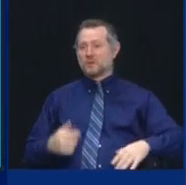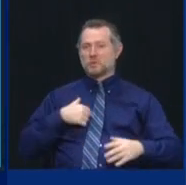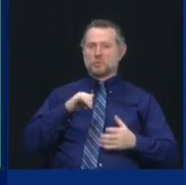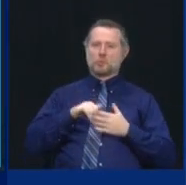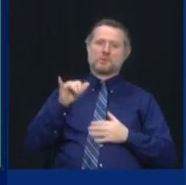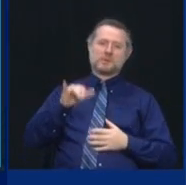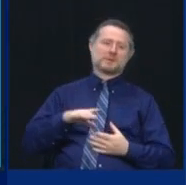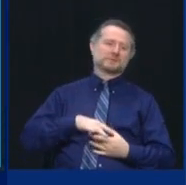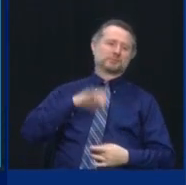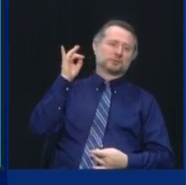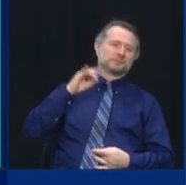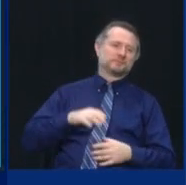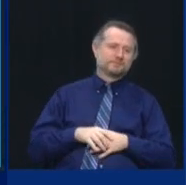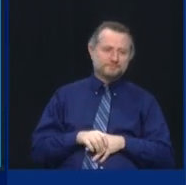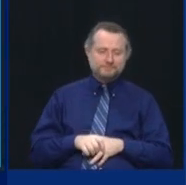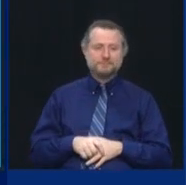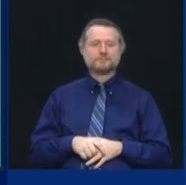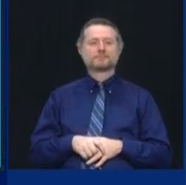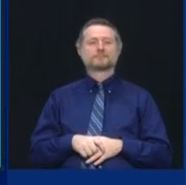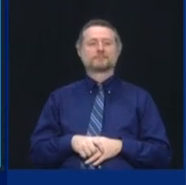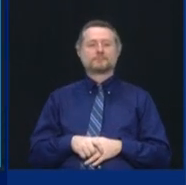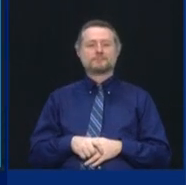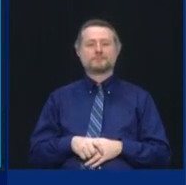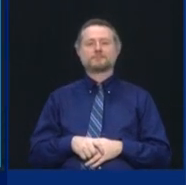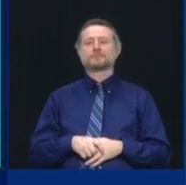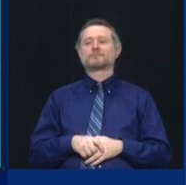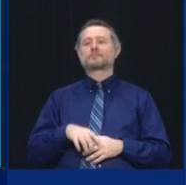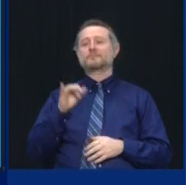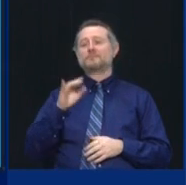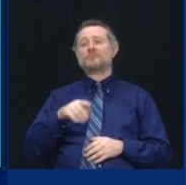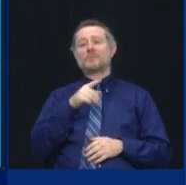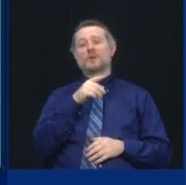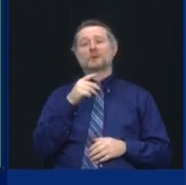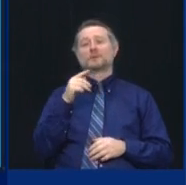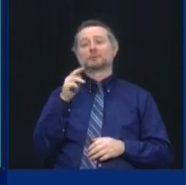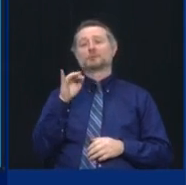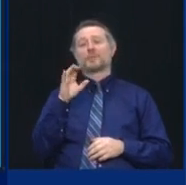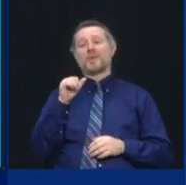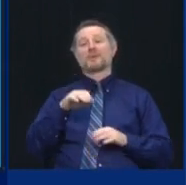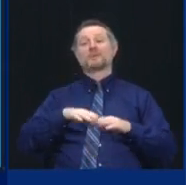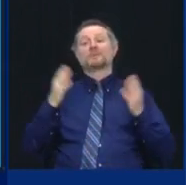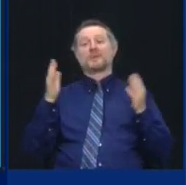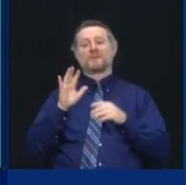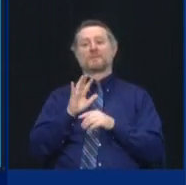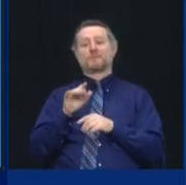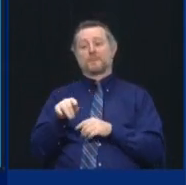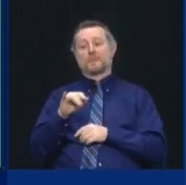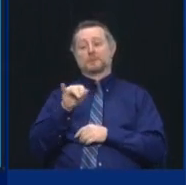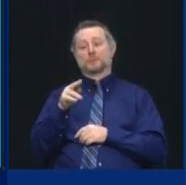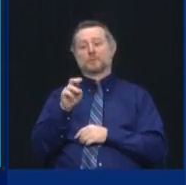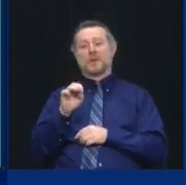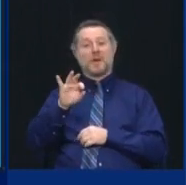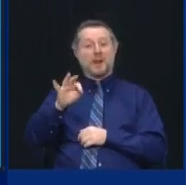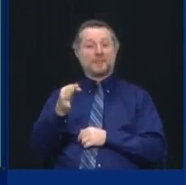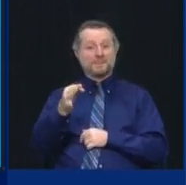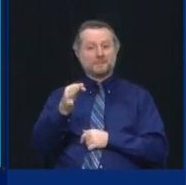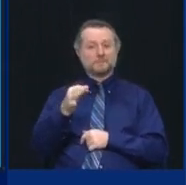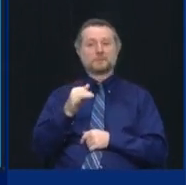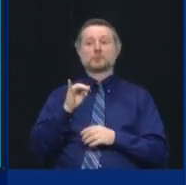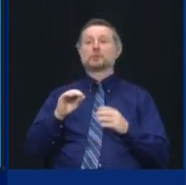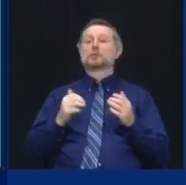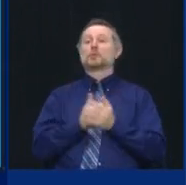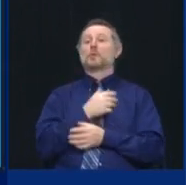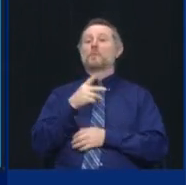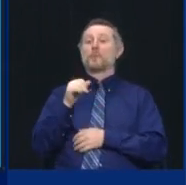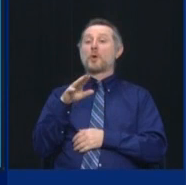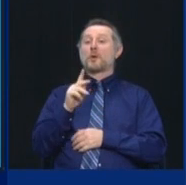York mojo. Tribeca will open on June 9th at a new park that we're